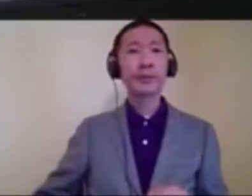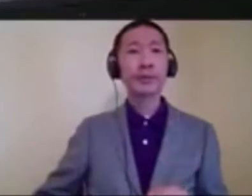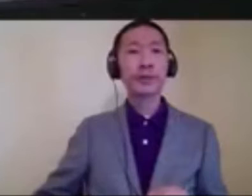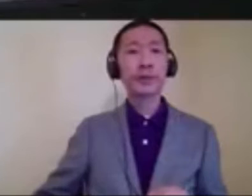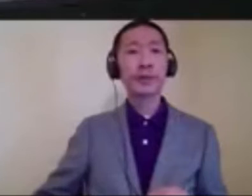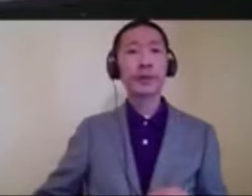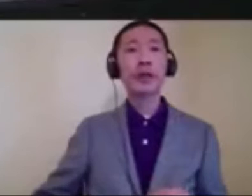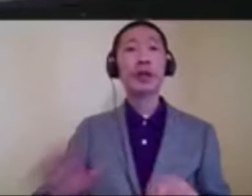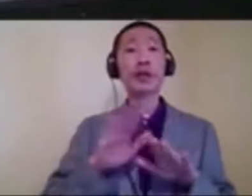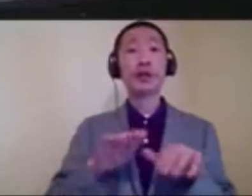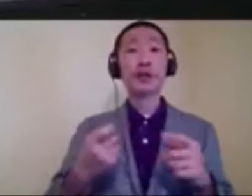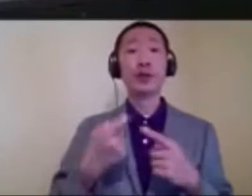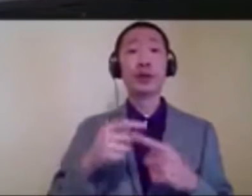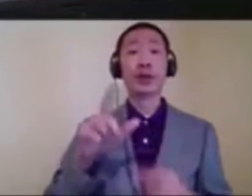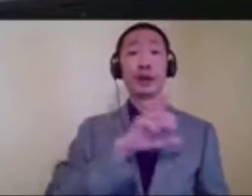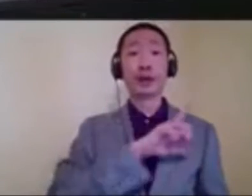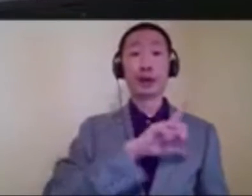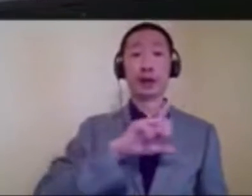the